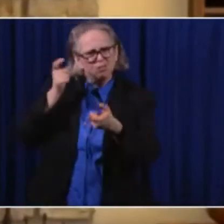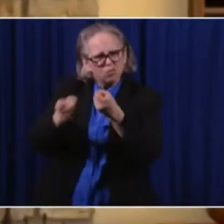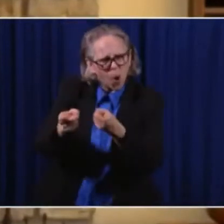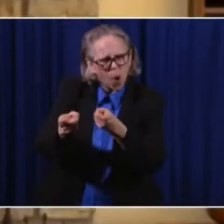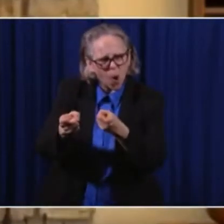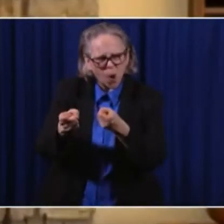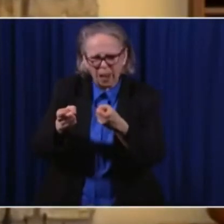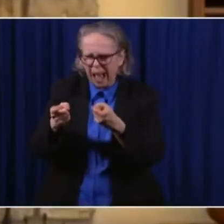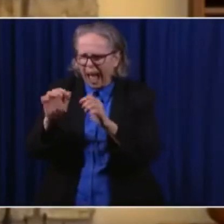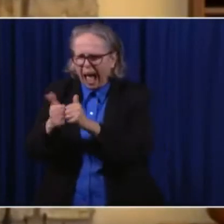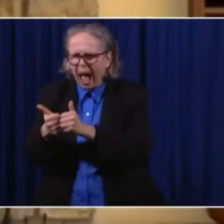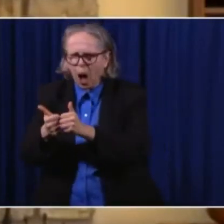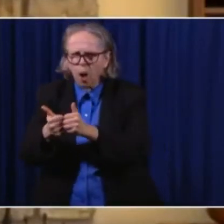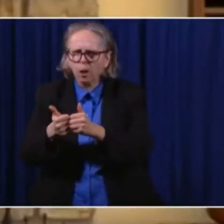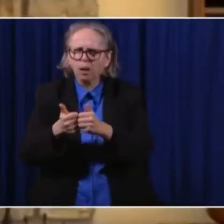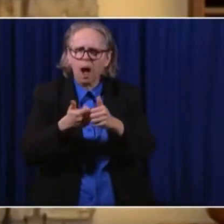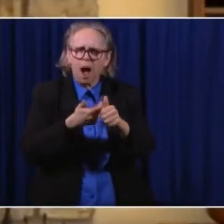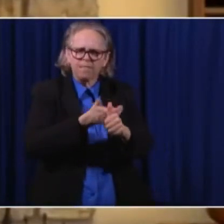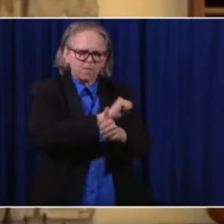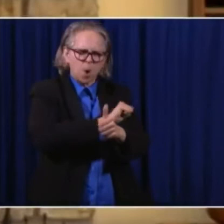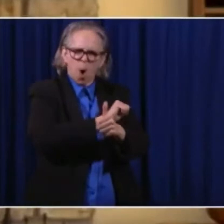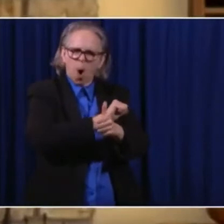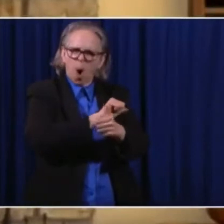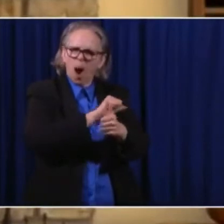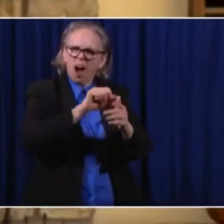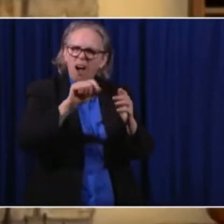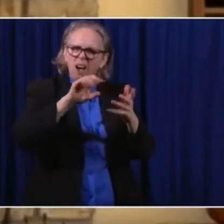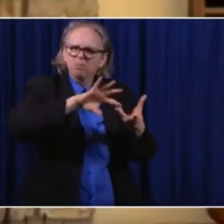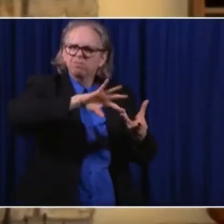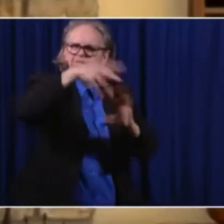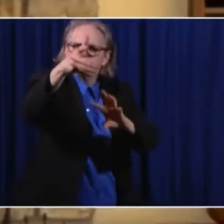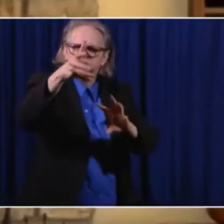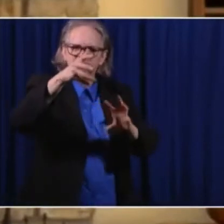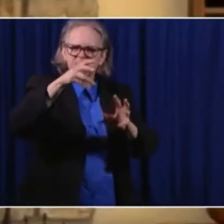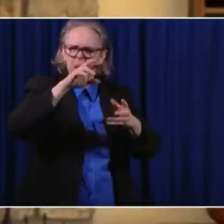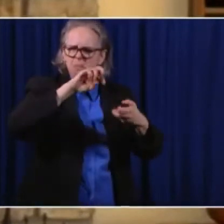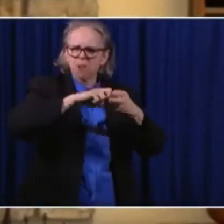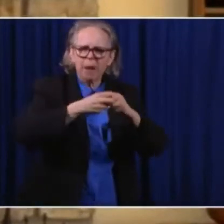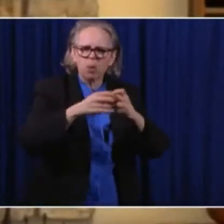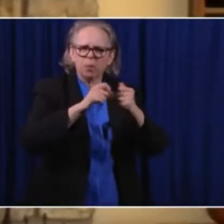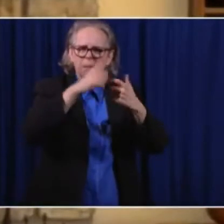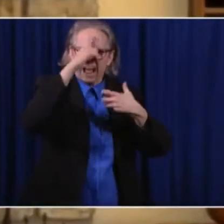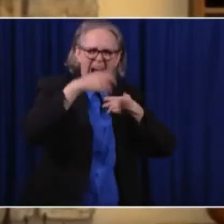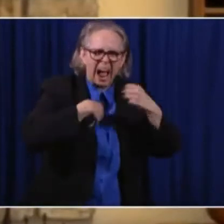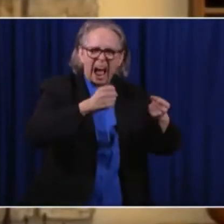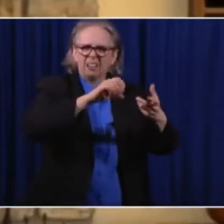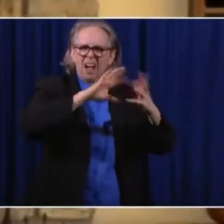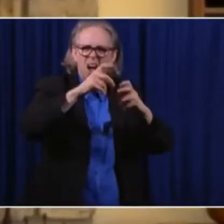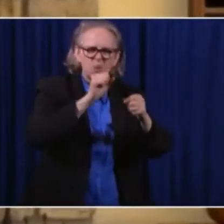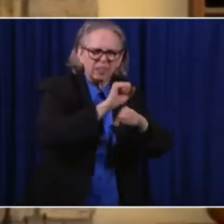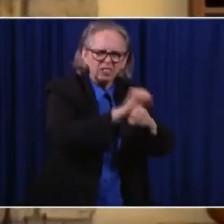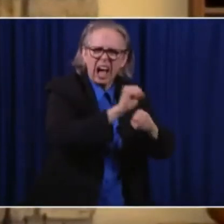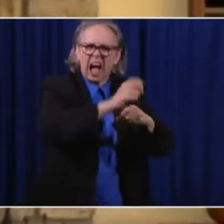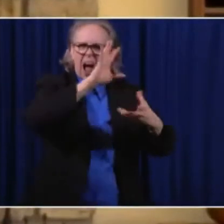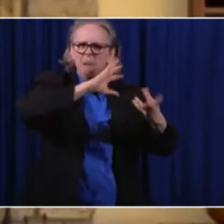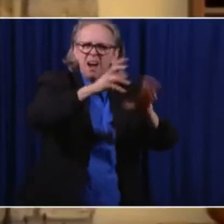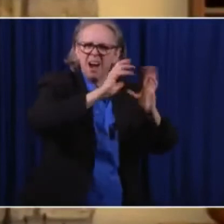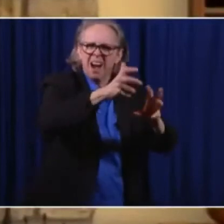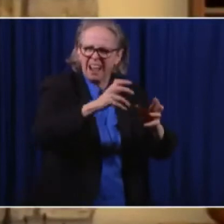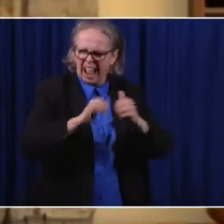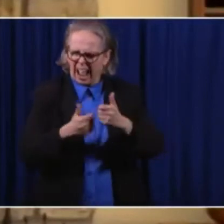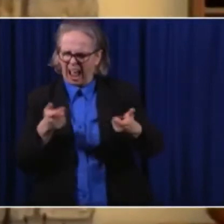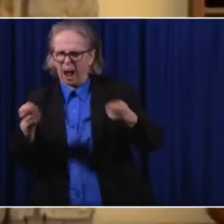also are very, very bad. So I've said this before, but most of what I'm doing and the choices I'm making are between two